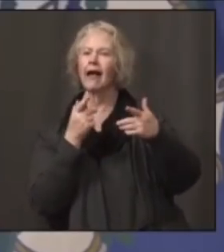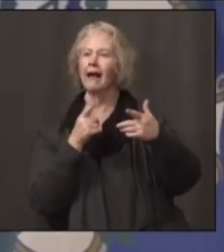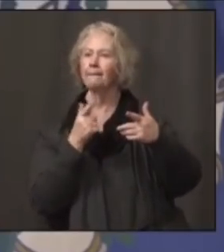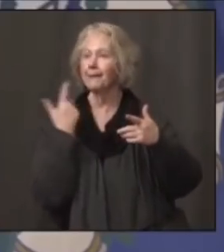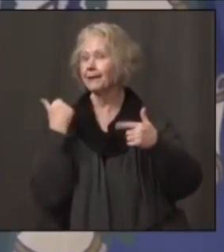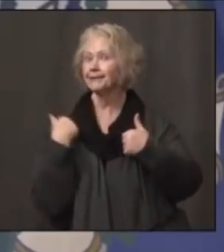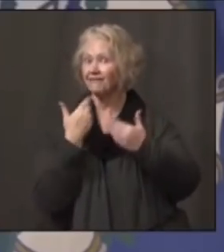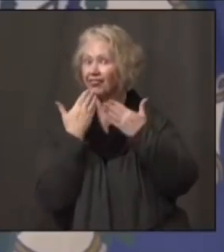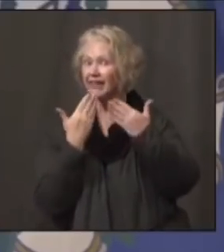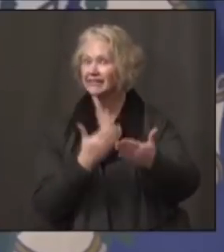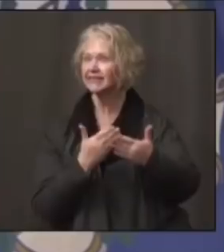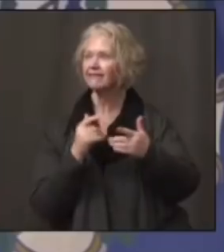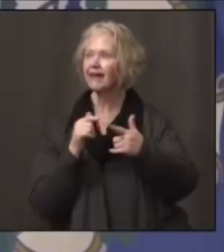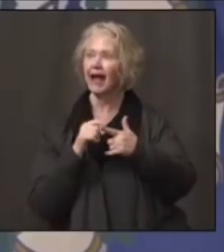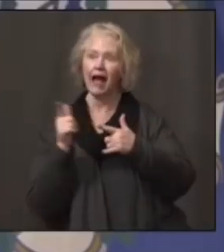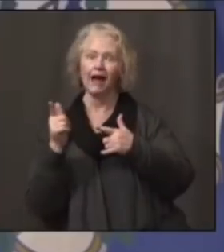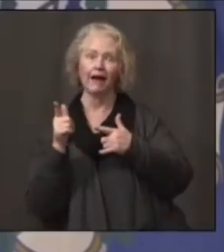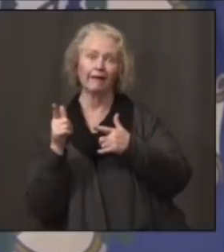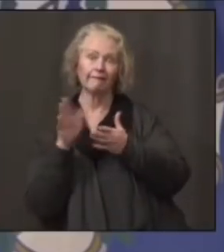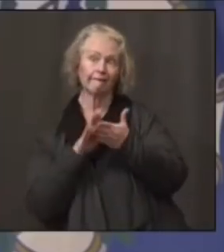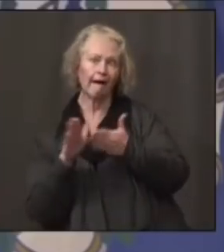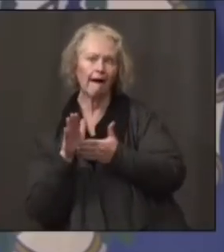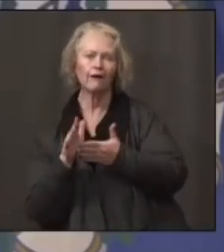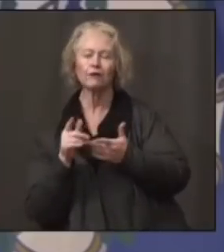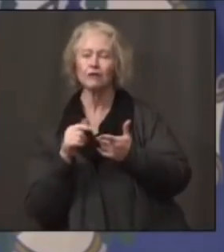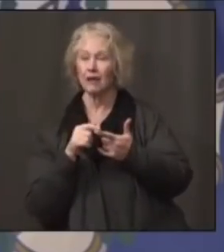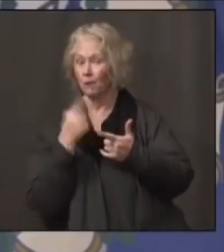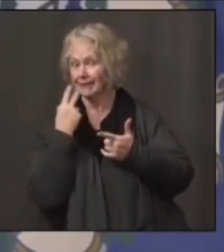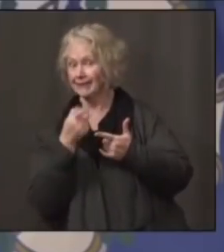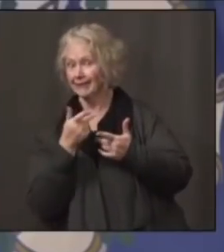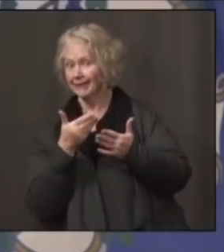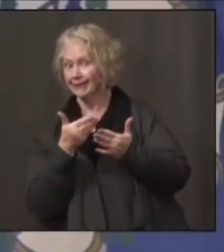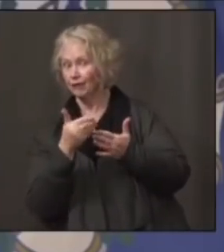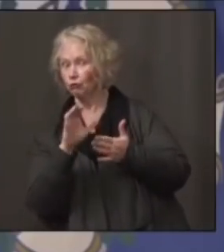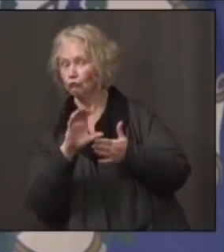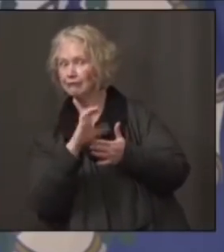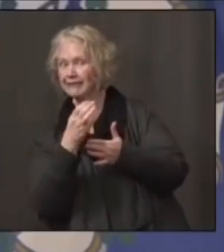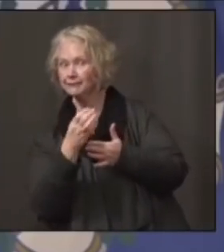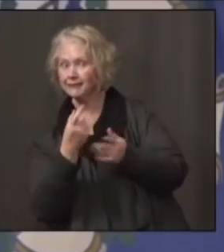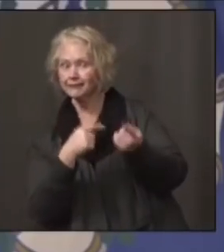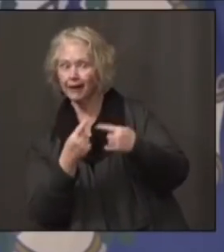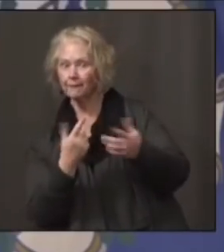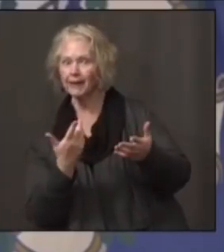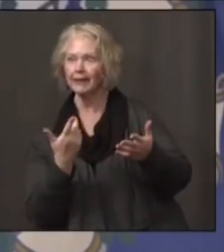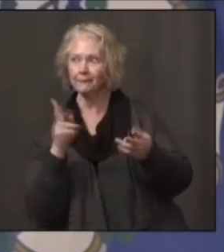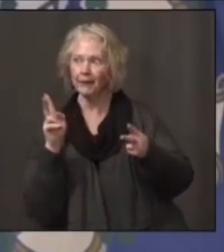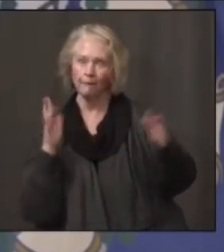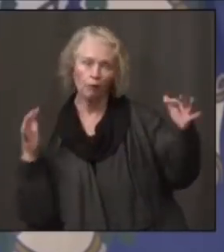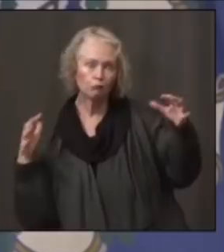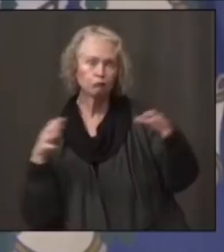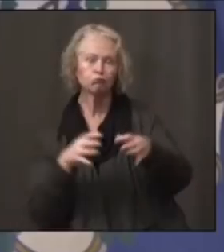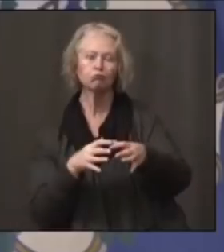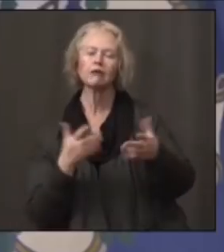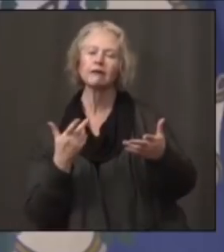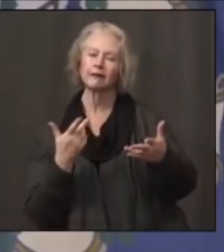at the Christmas holiday season. We see the potential for social gatherings, so we want to be ready.